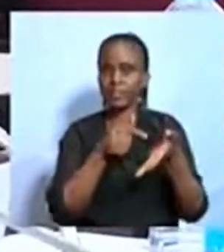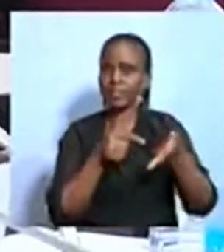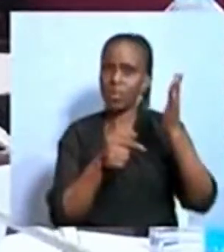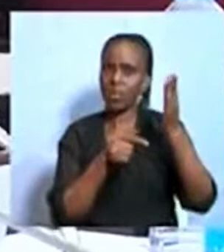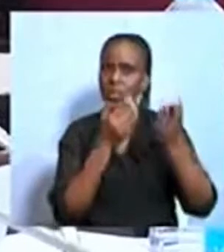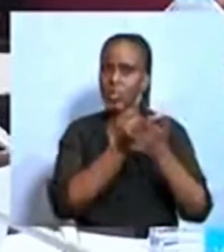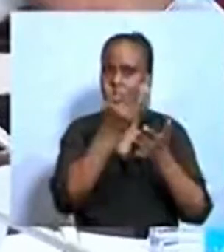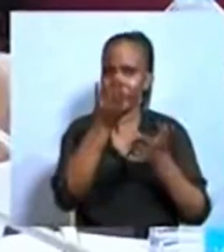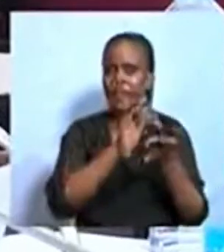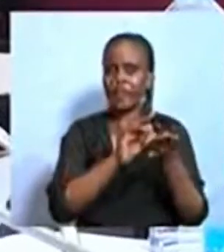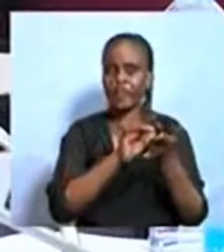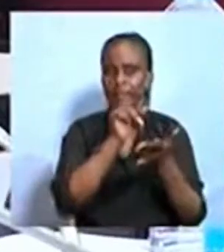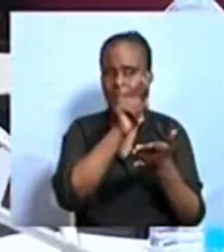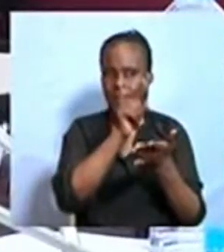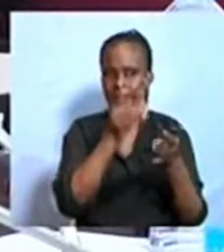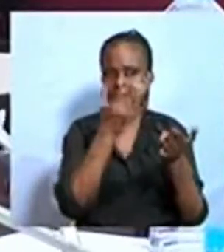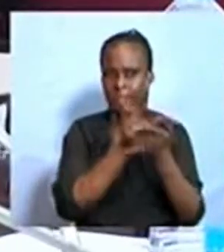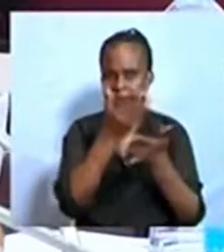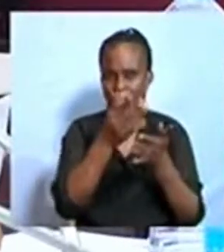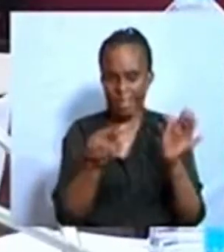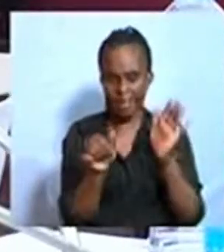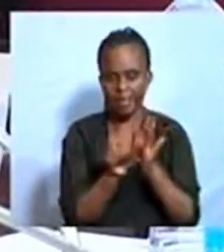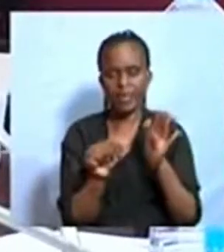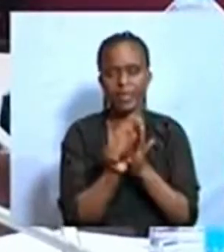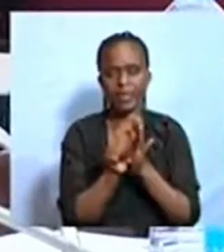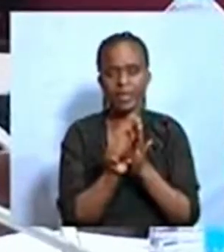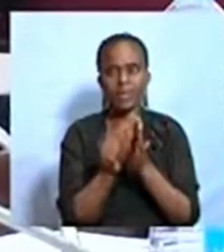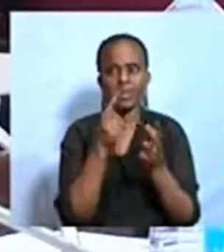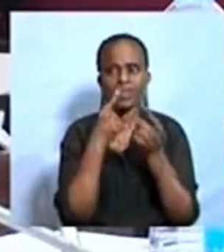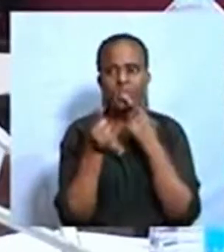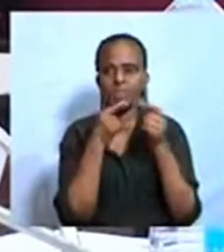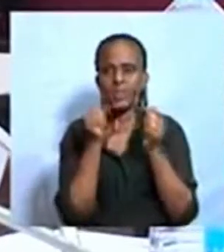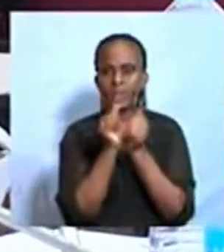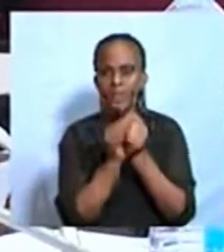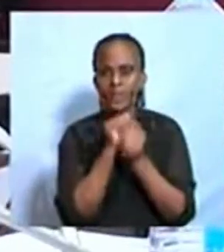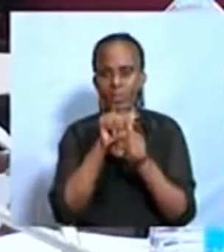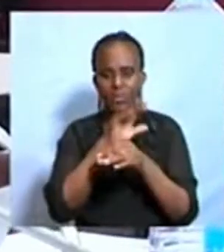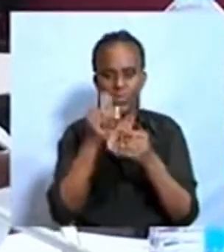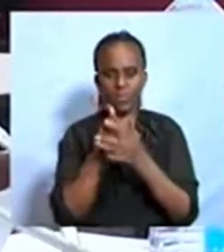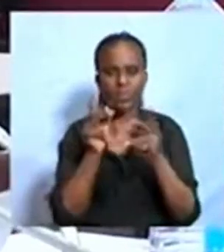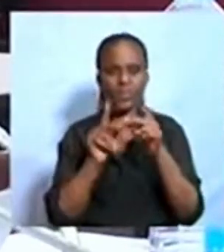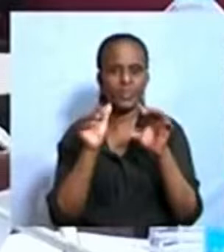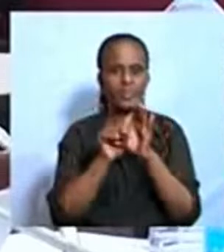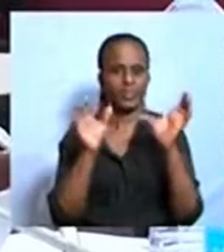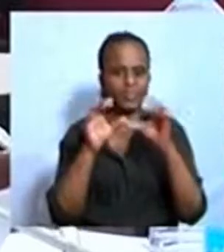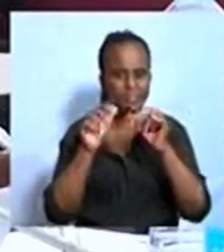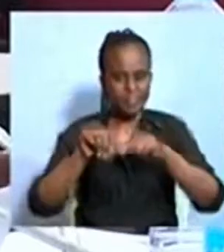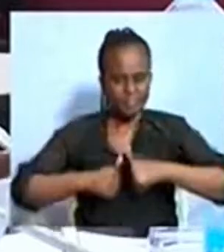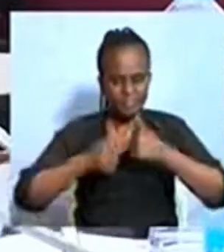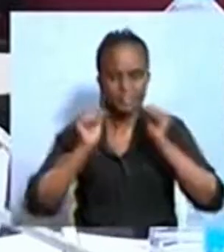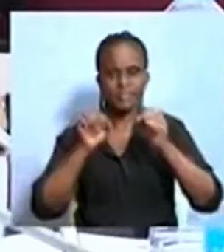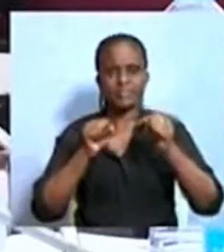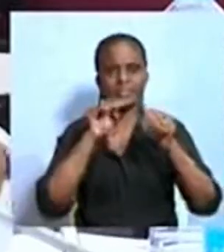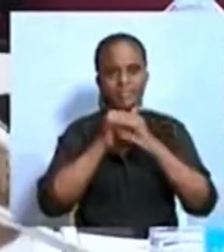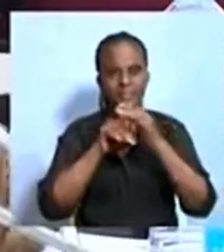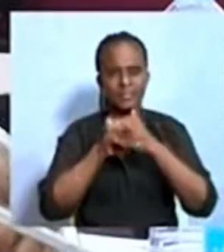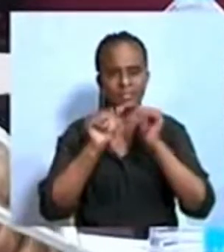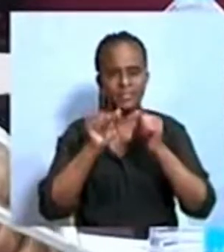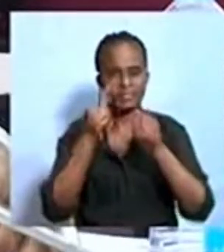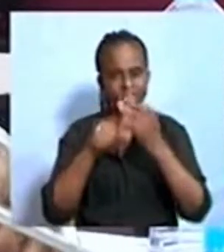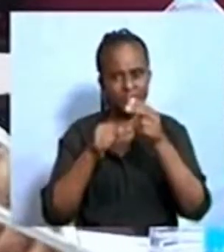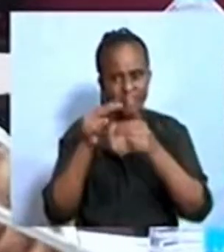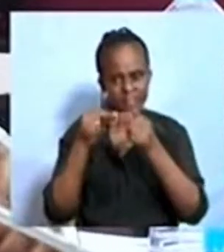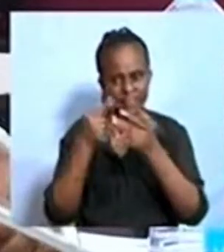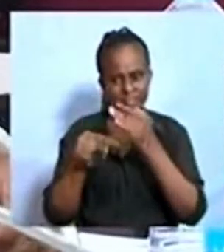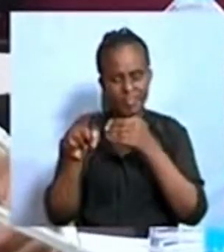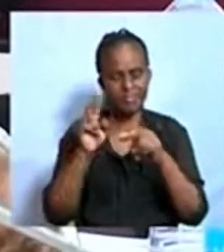next pharmacy. And that pharmacy is a private one. And we're talking about not everybody in the community being able to access this. What does this mean,